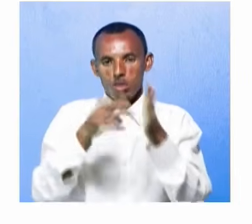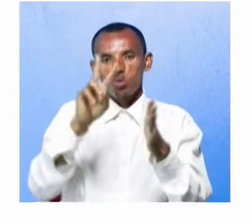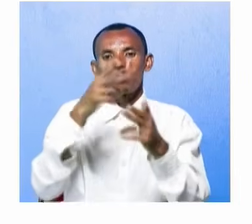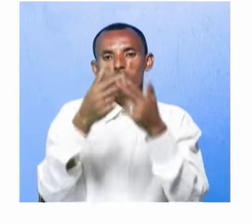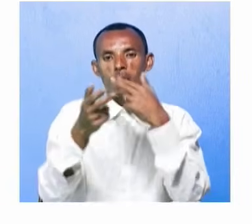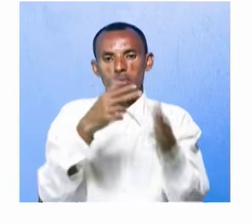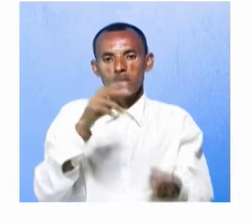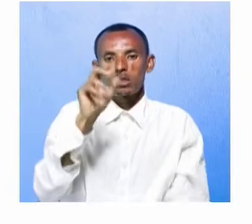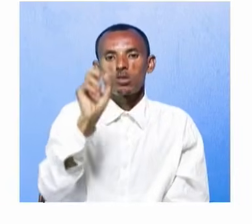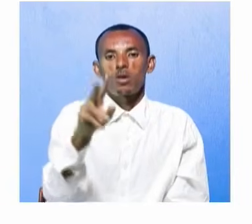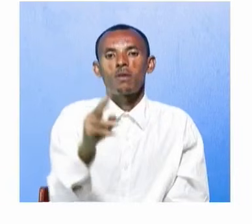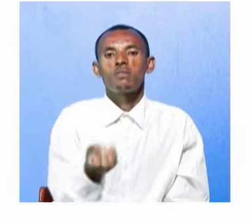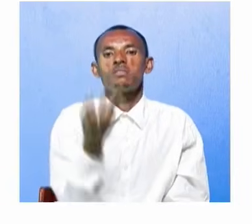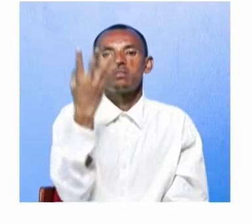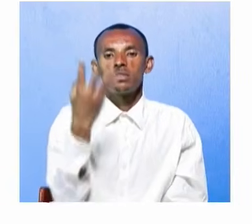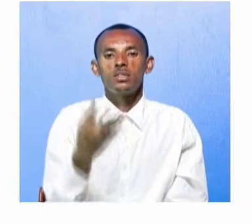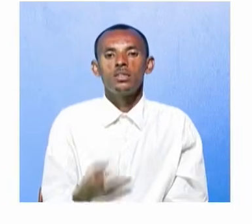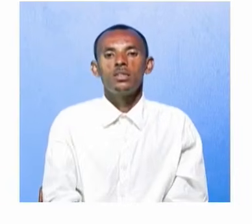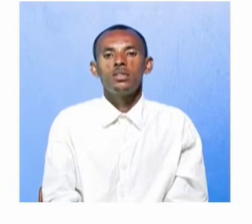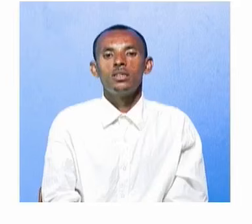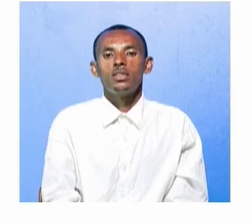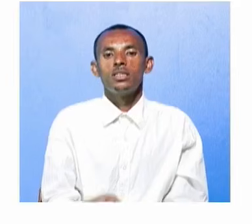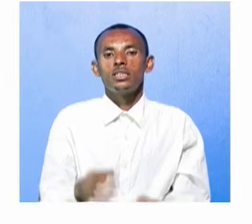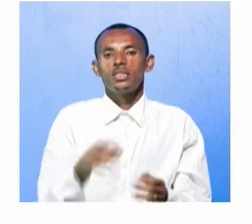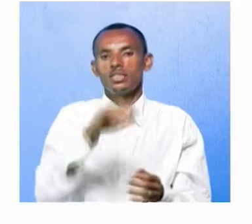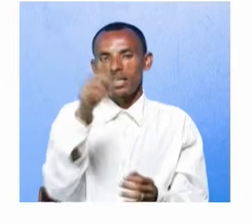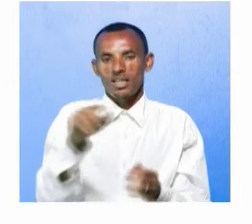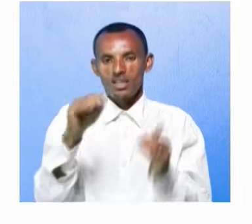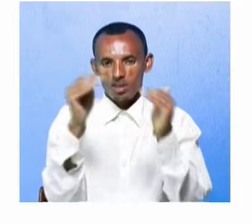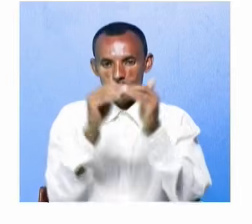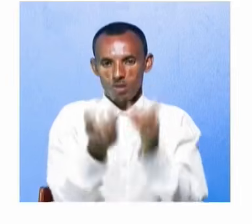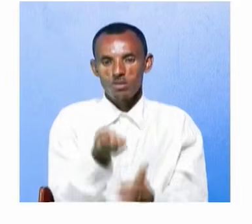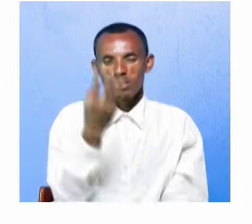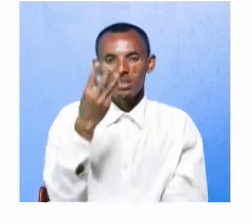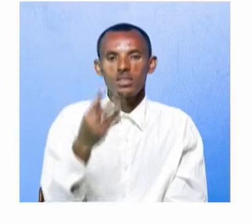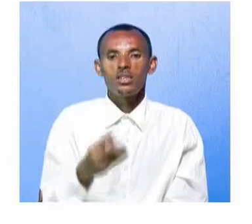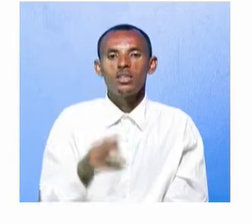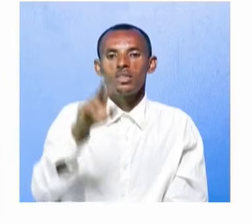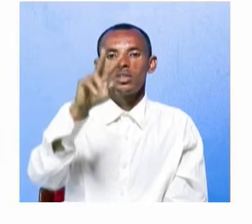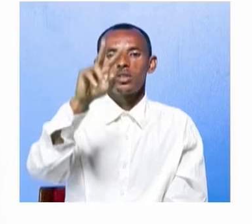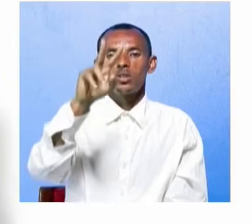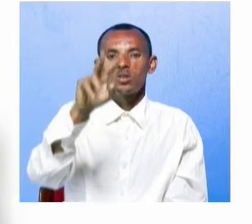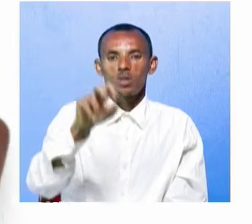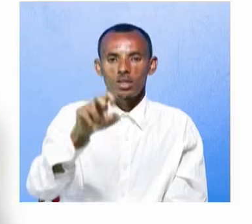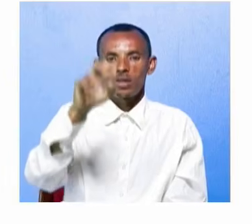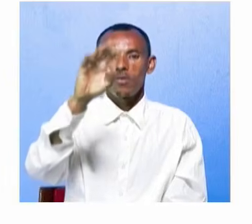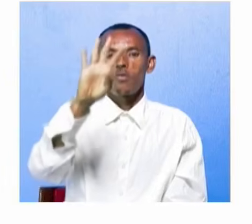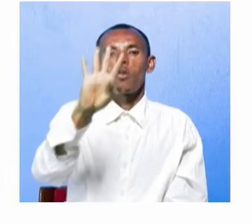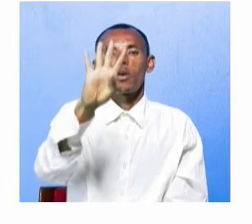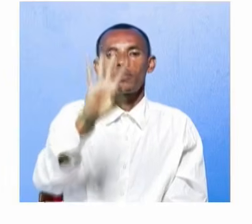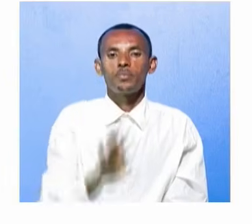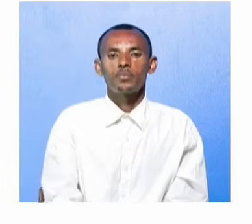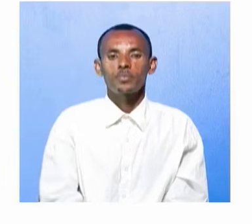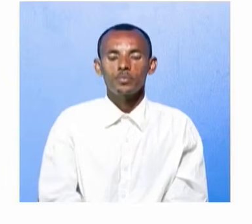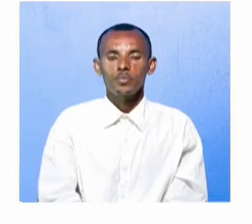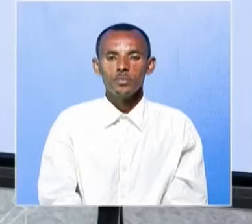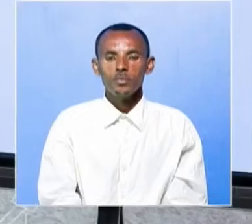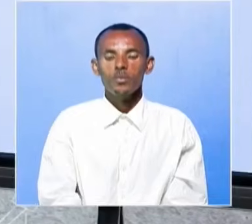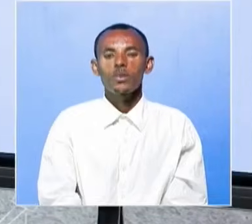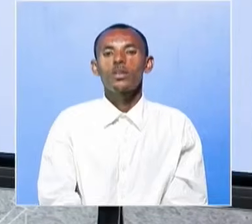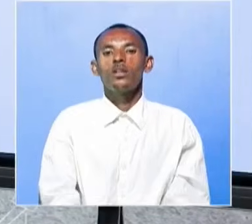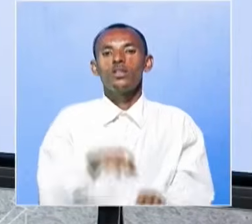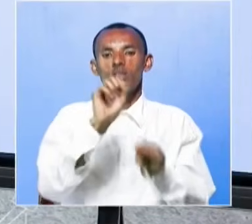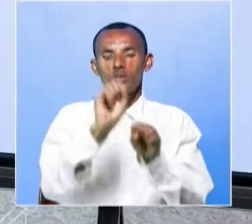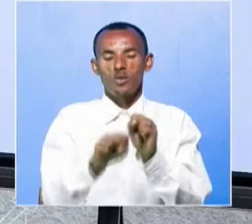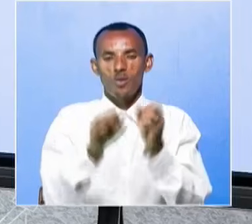times 12 is equal to z. So this implies z is equal to 24. Okay,